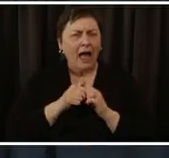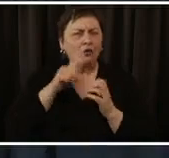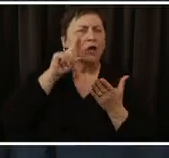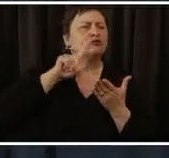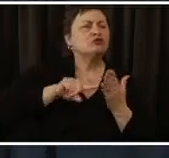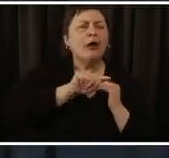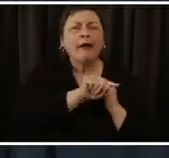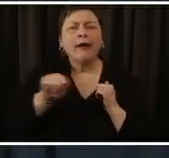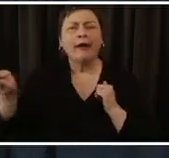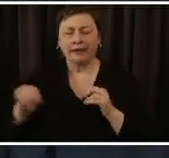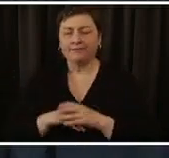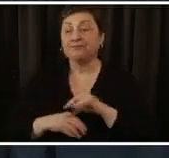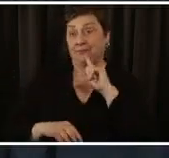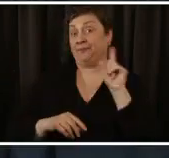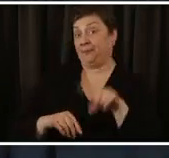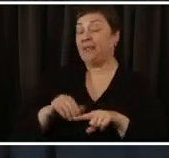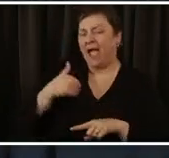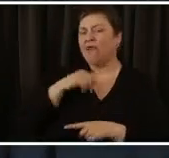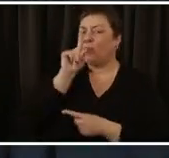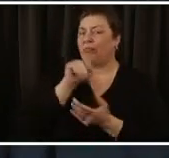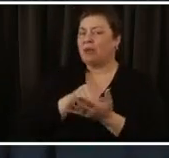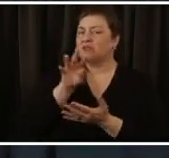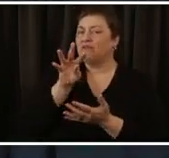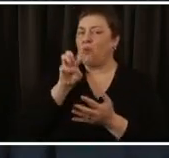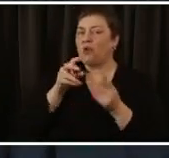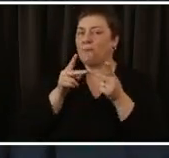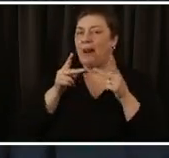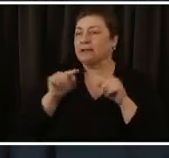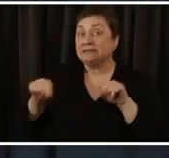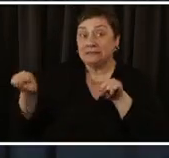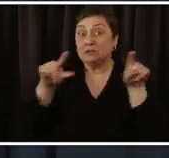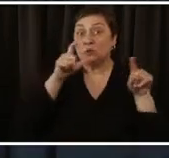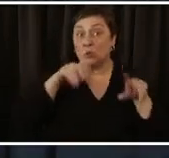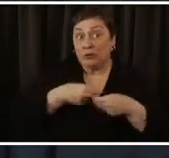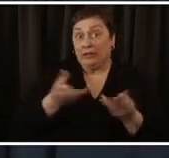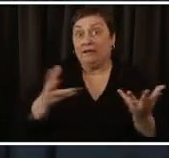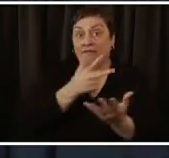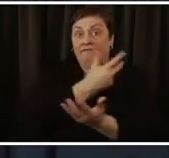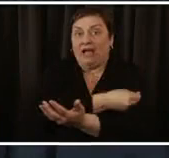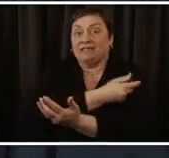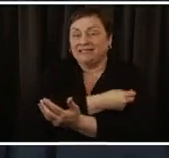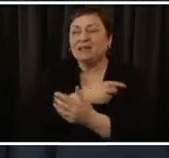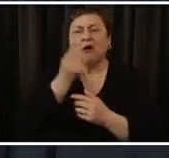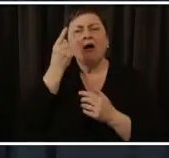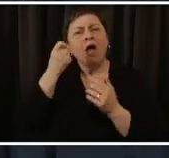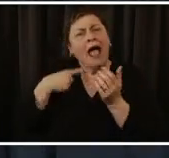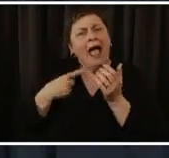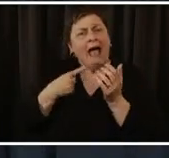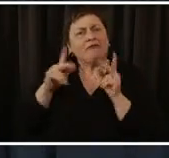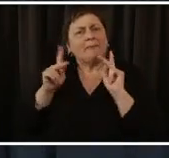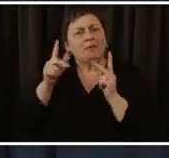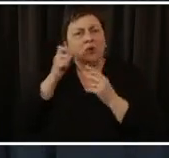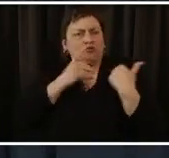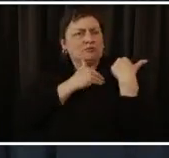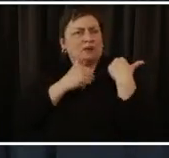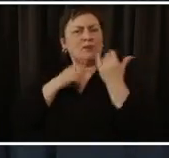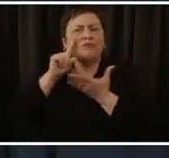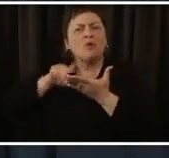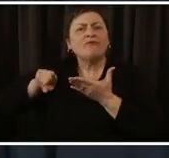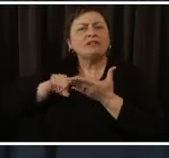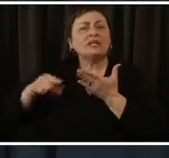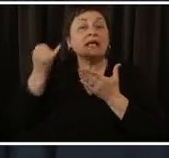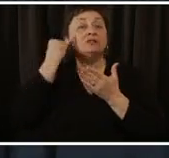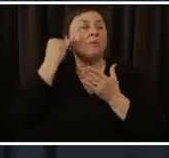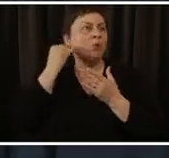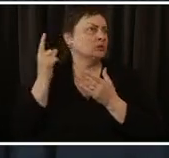state, and we do have inspectors that are out there. And whenever there's a reported lapse that's investigated, we